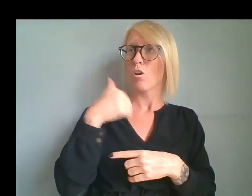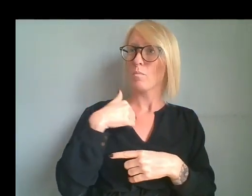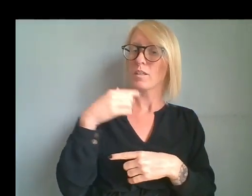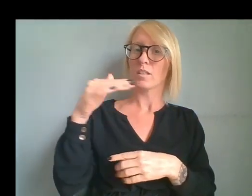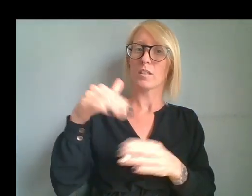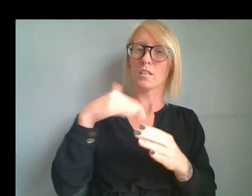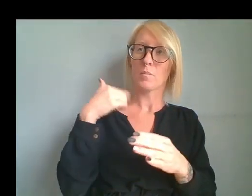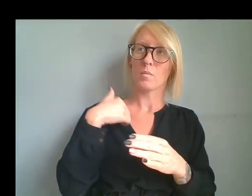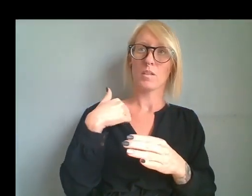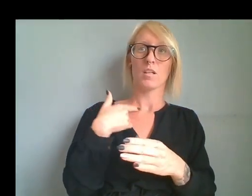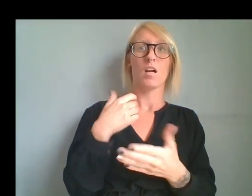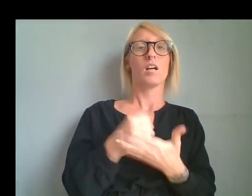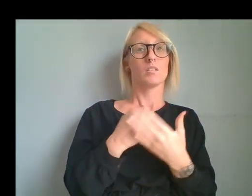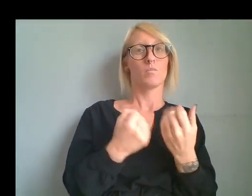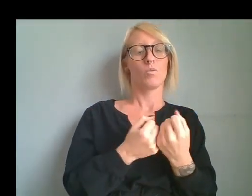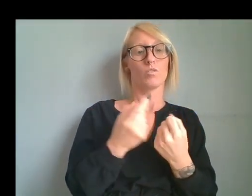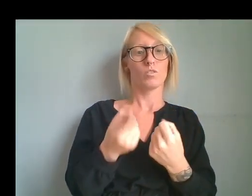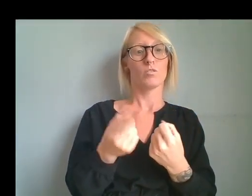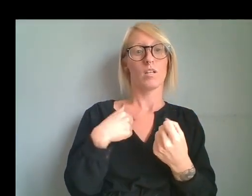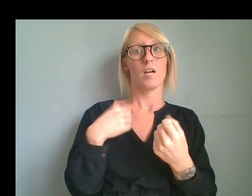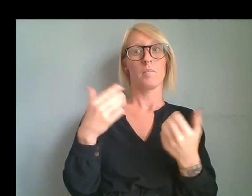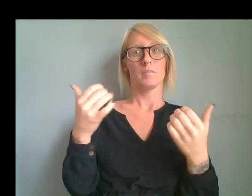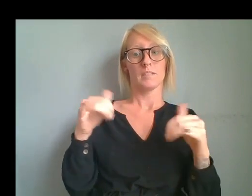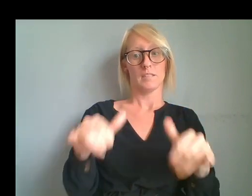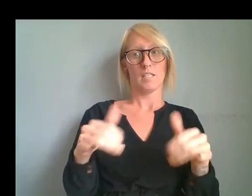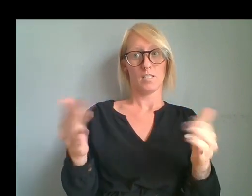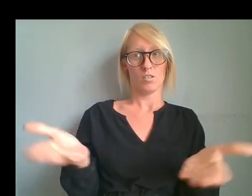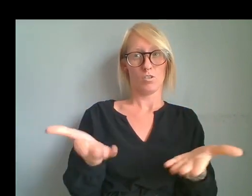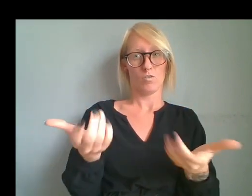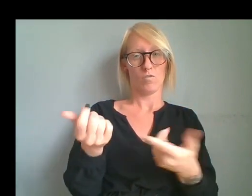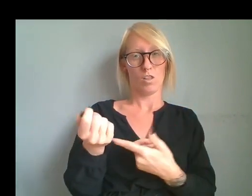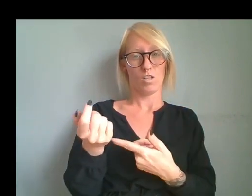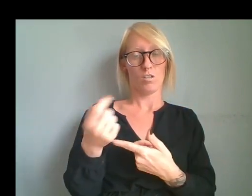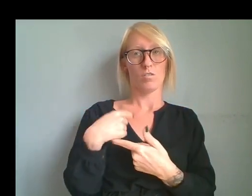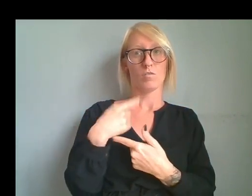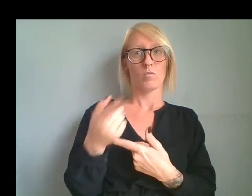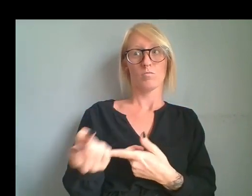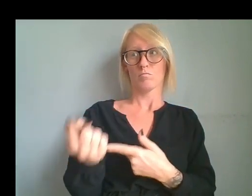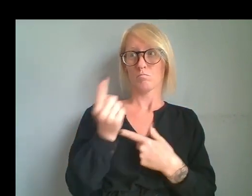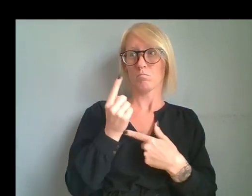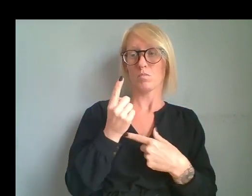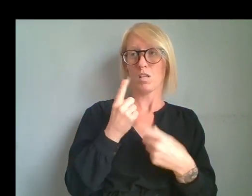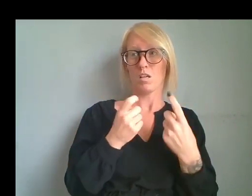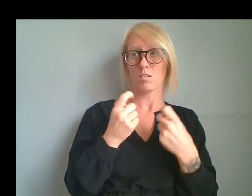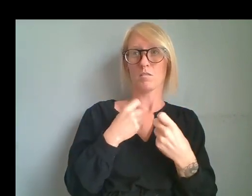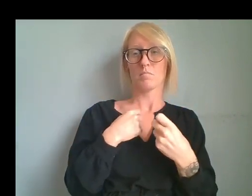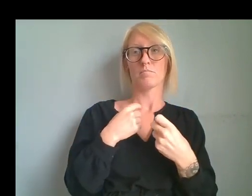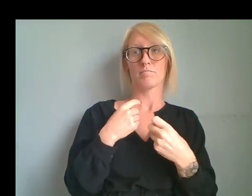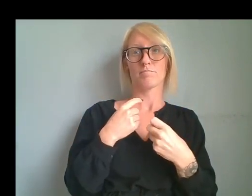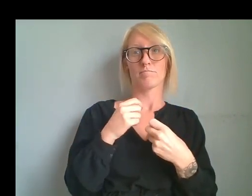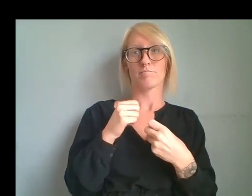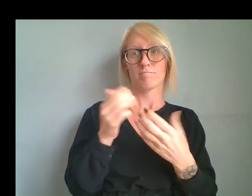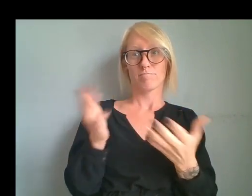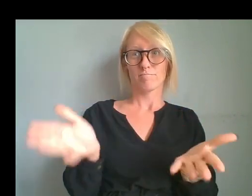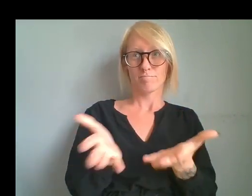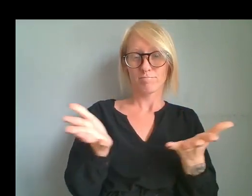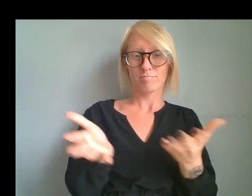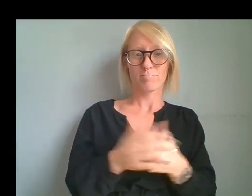And I am going to be around for a little while yet during lunch, so if anything comes up then, please don't hesitate to ask. So thank you very much.